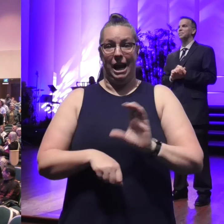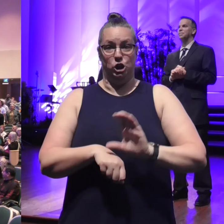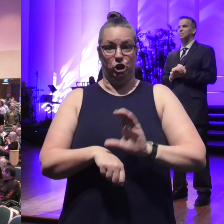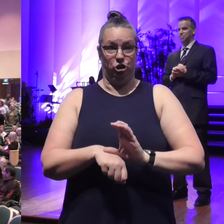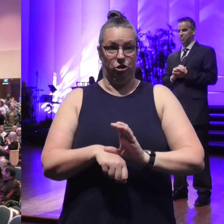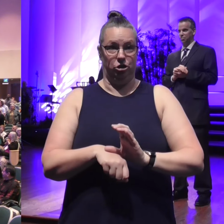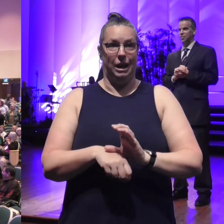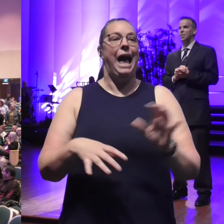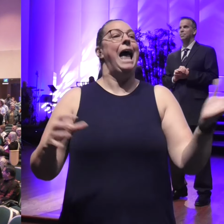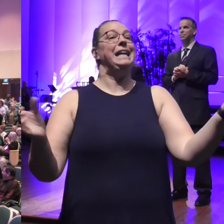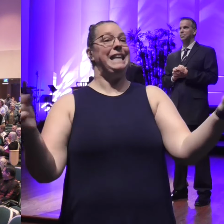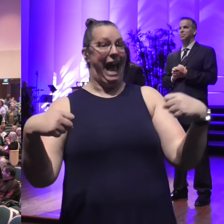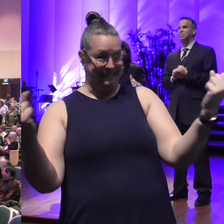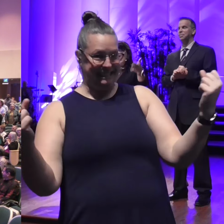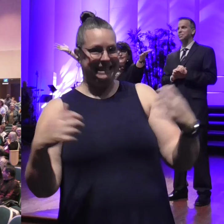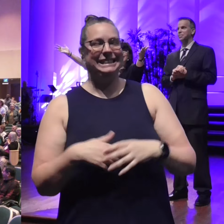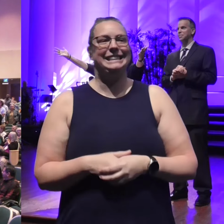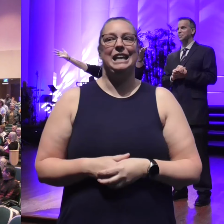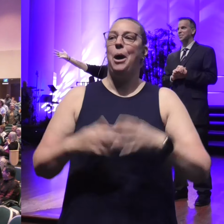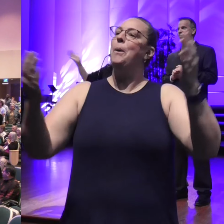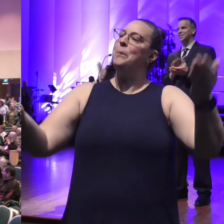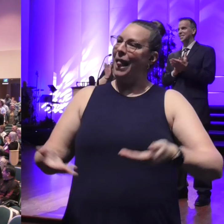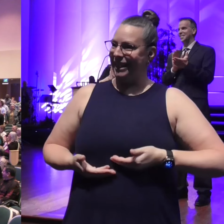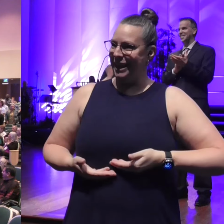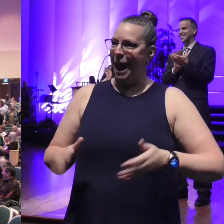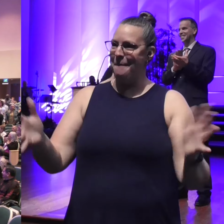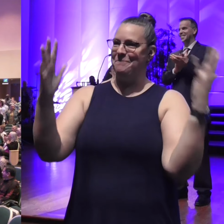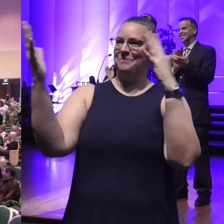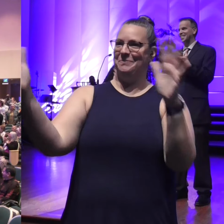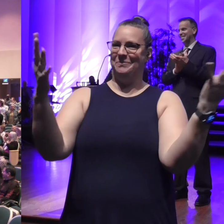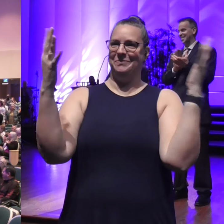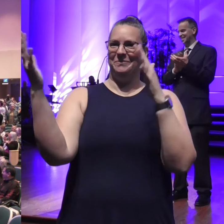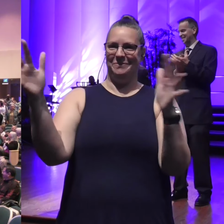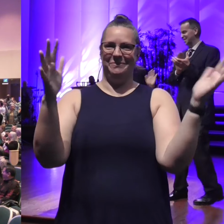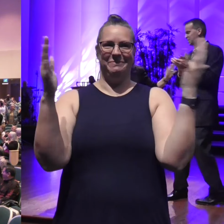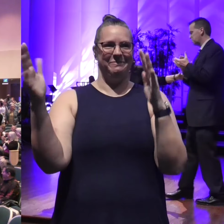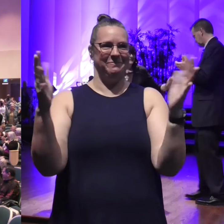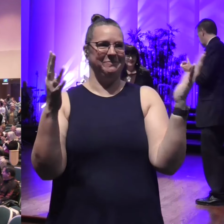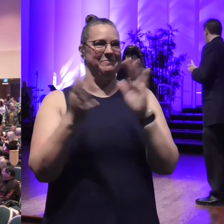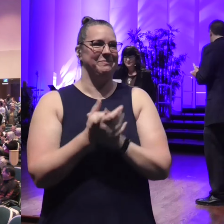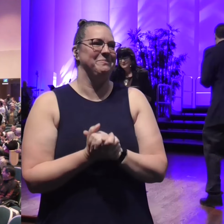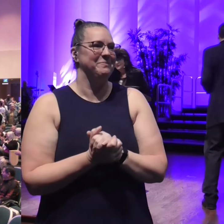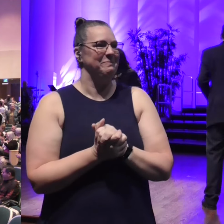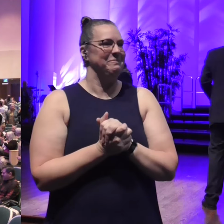High Church? Yes. Welcome. Woo. Thanks.